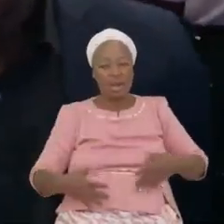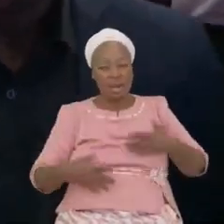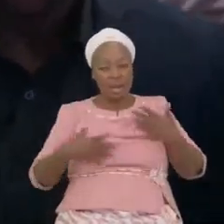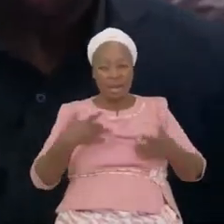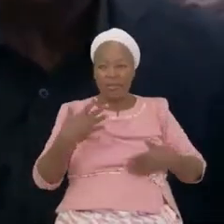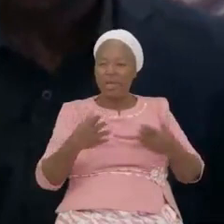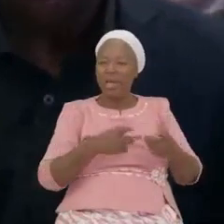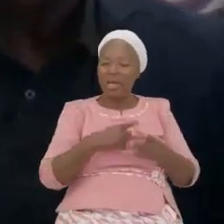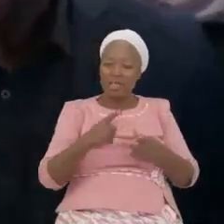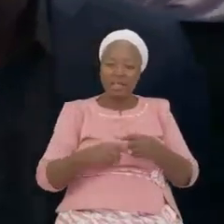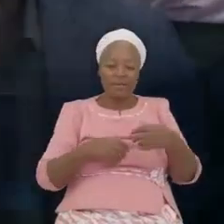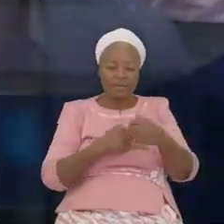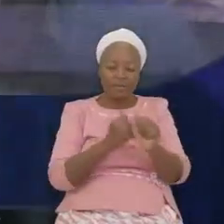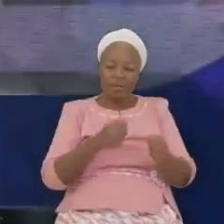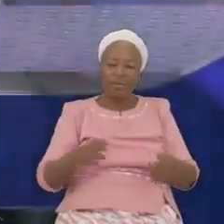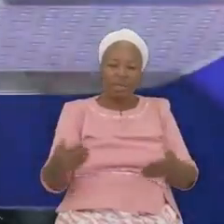follow a new path,